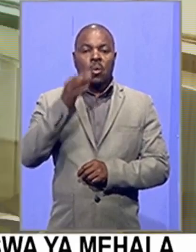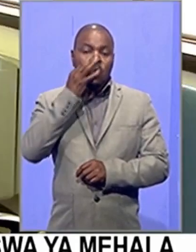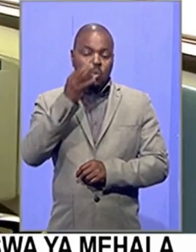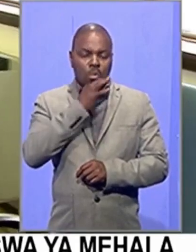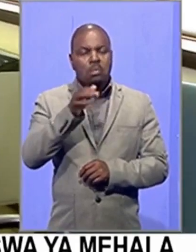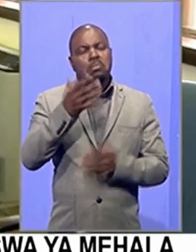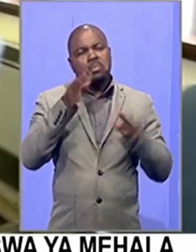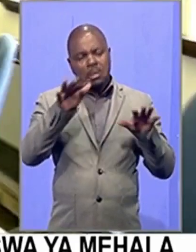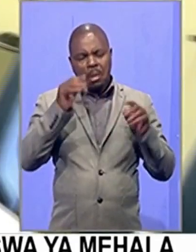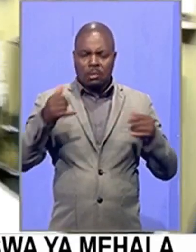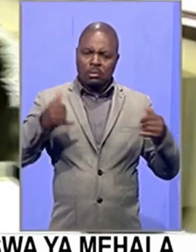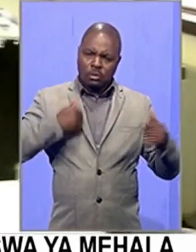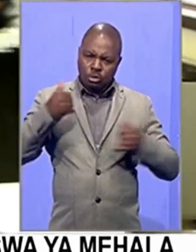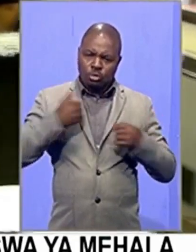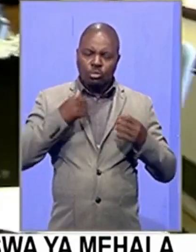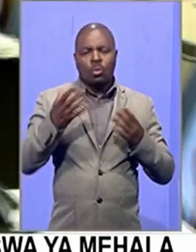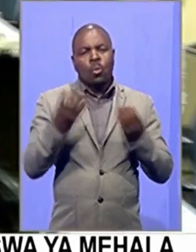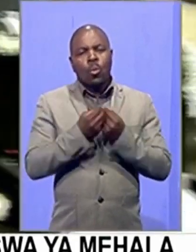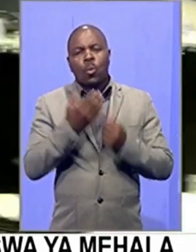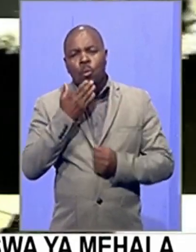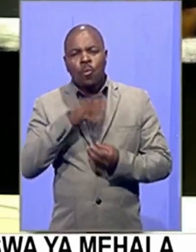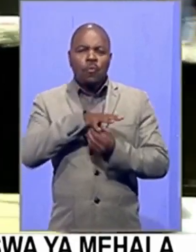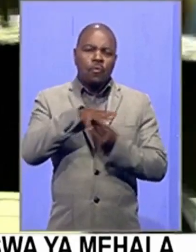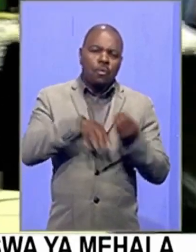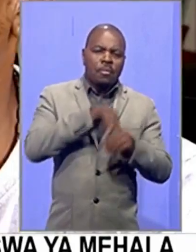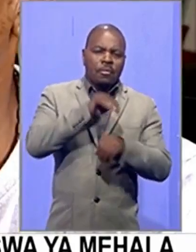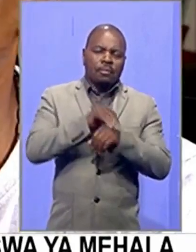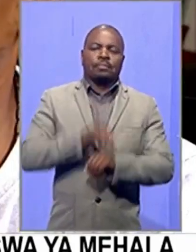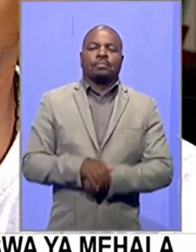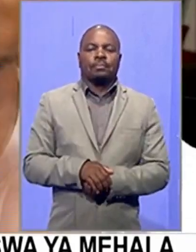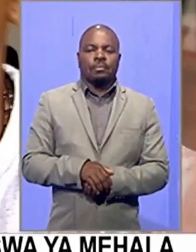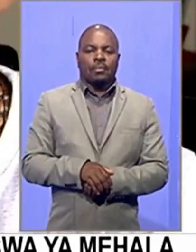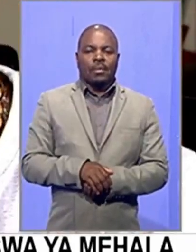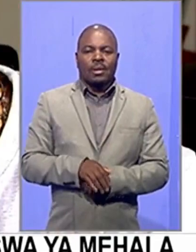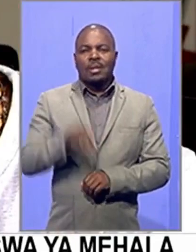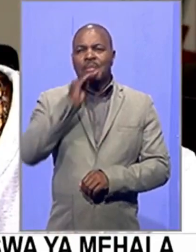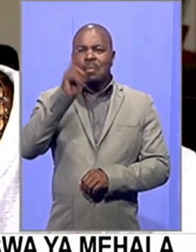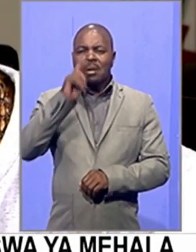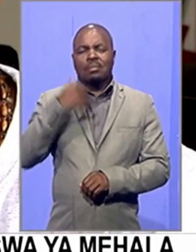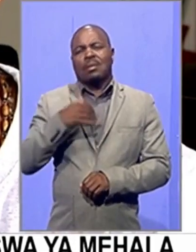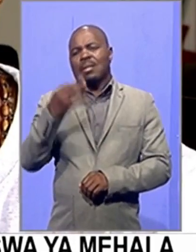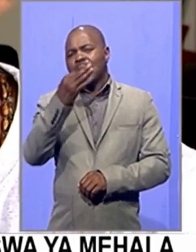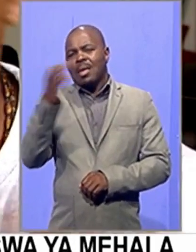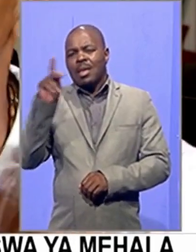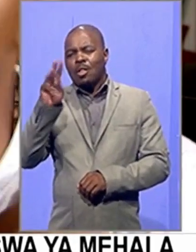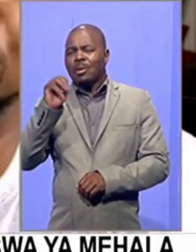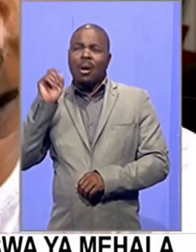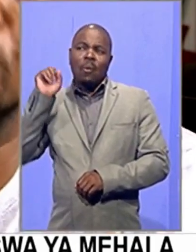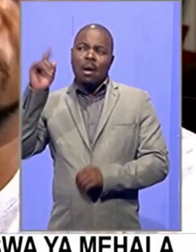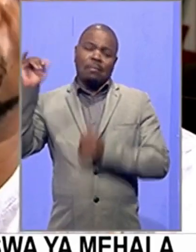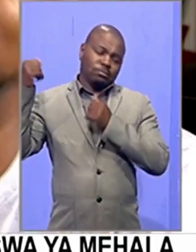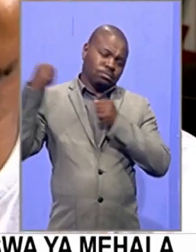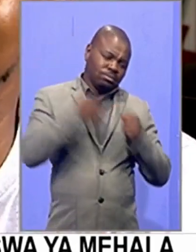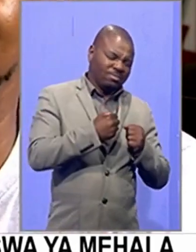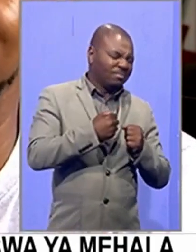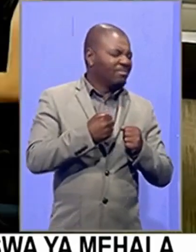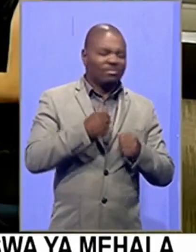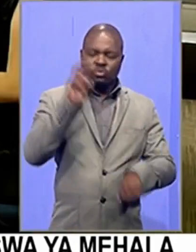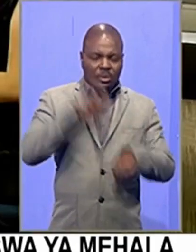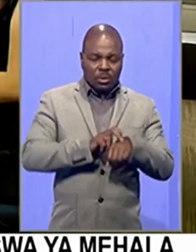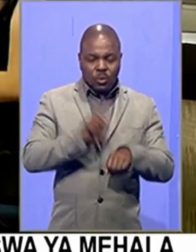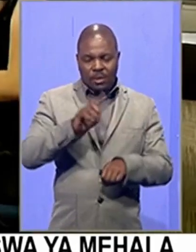ya Keresemese le ba malapa le metswalle. It's not a matter of you have to drive 300 k's away. Sometimes a phone call is all you